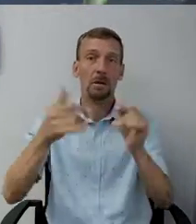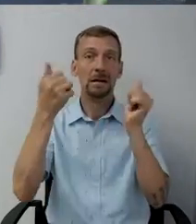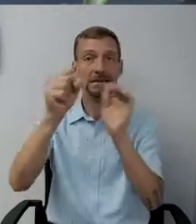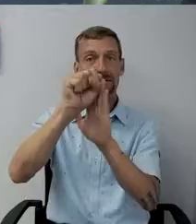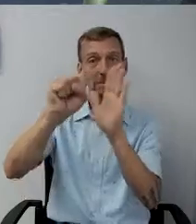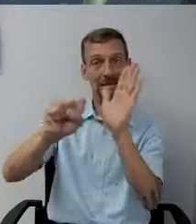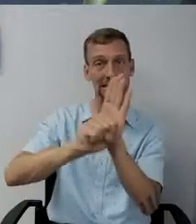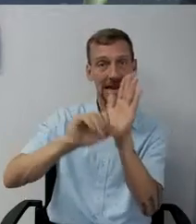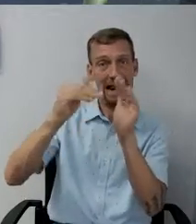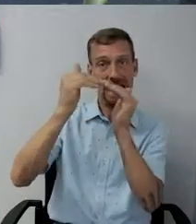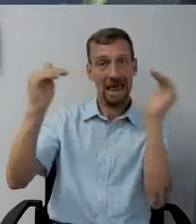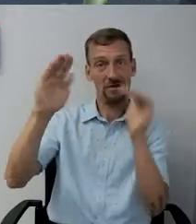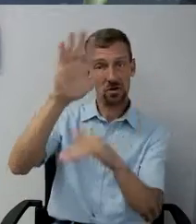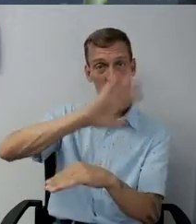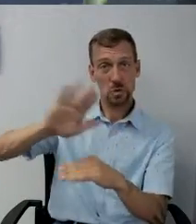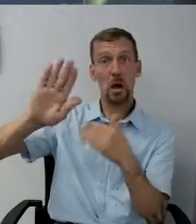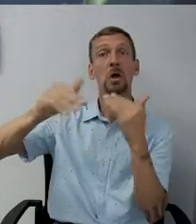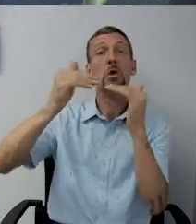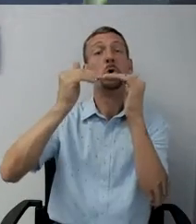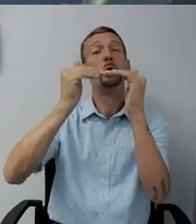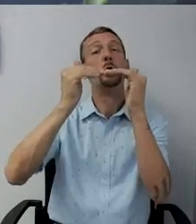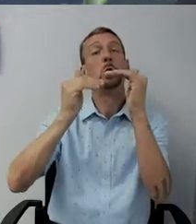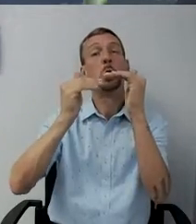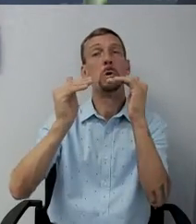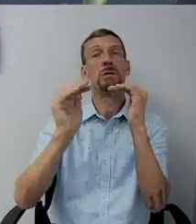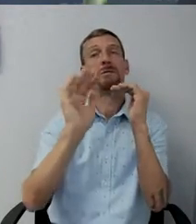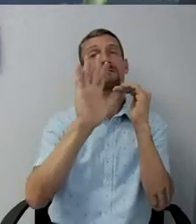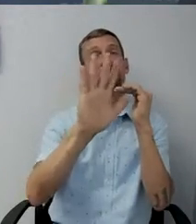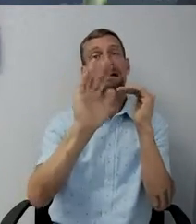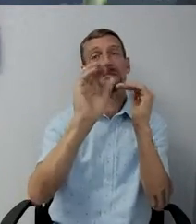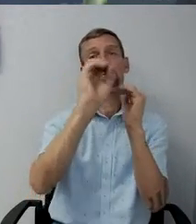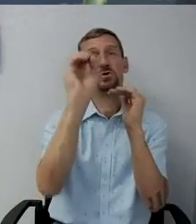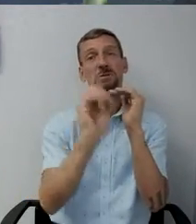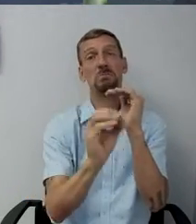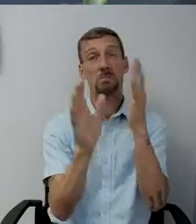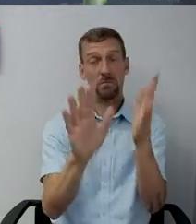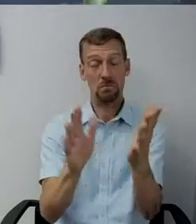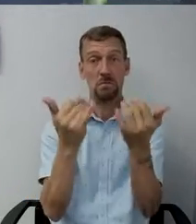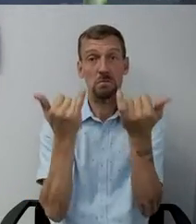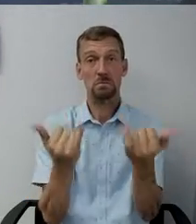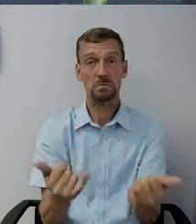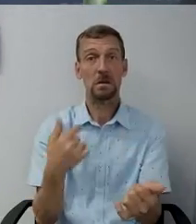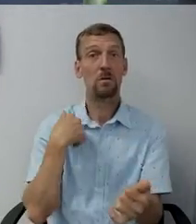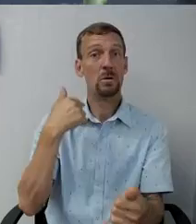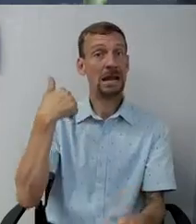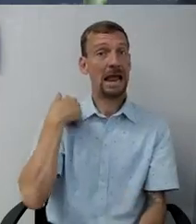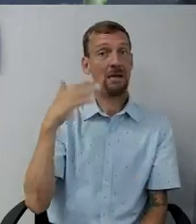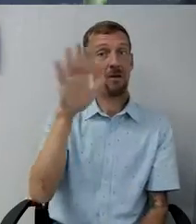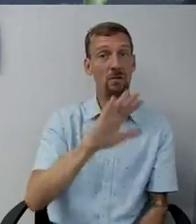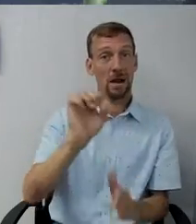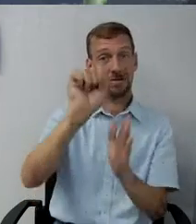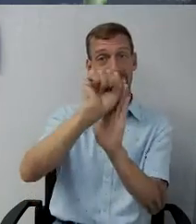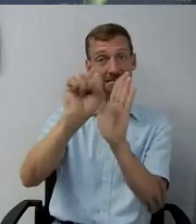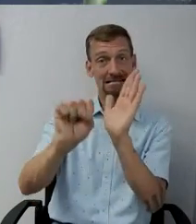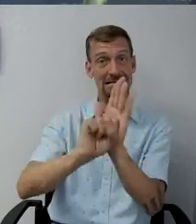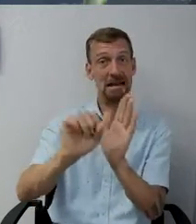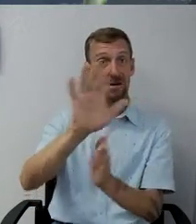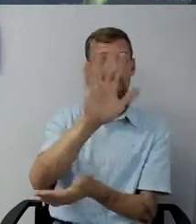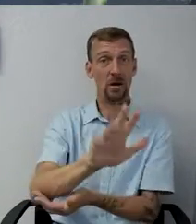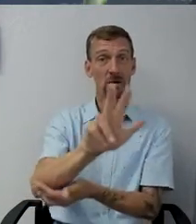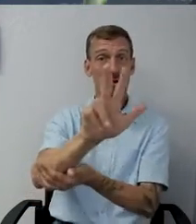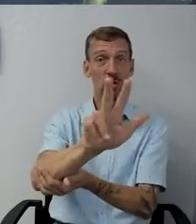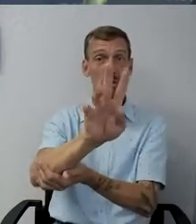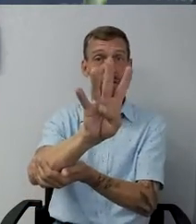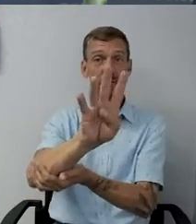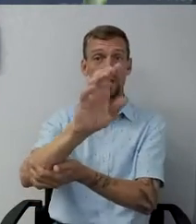below 5% right now. At the state level, we have roughly 3,400